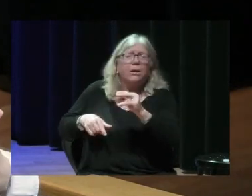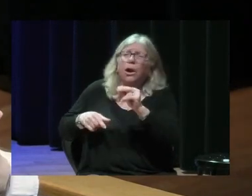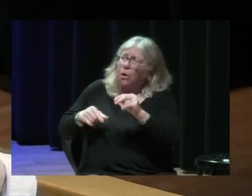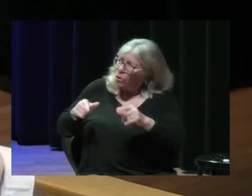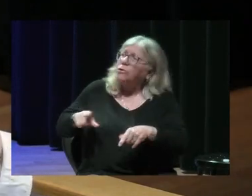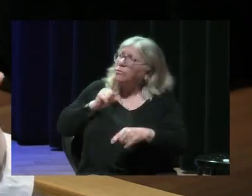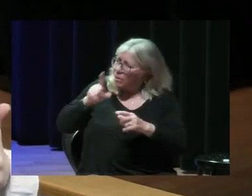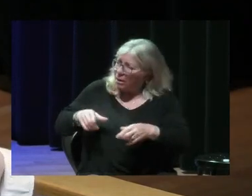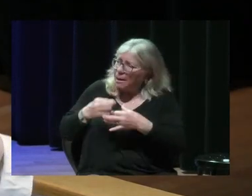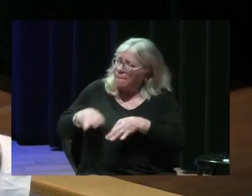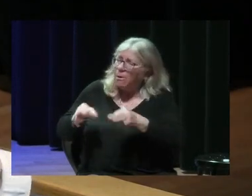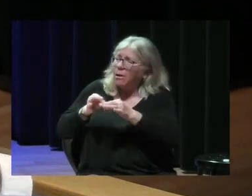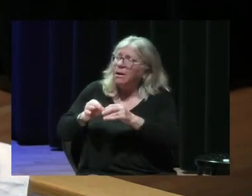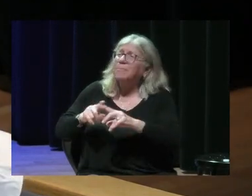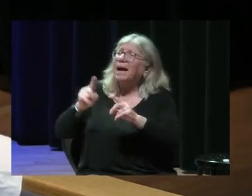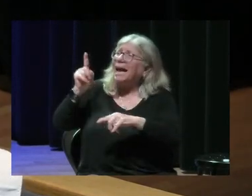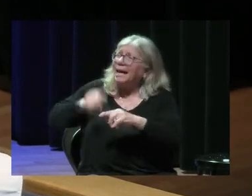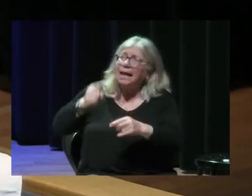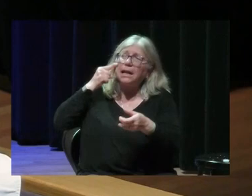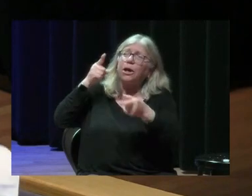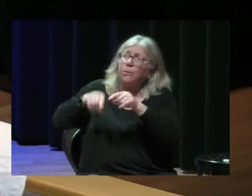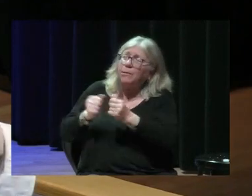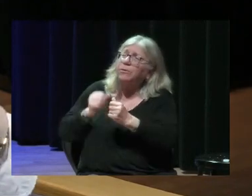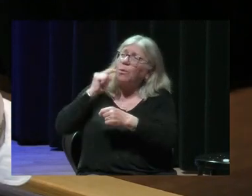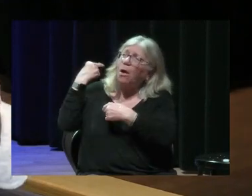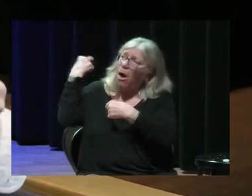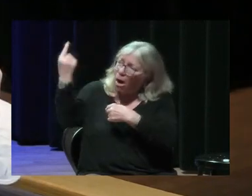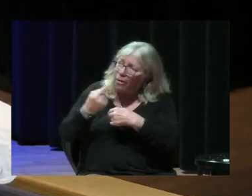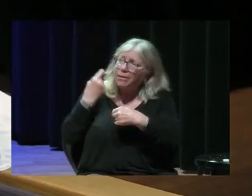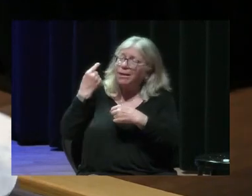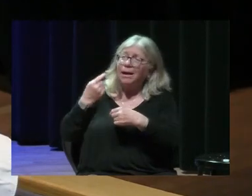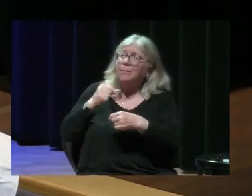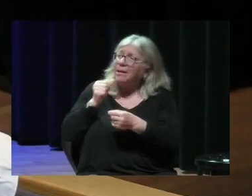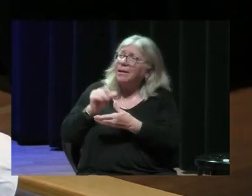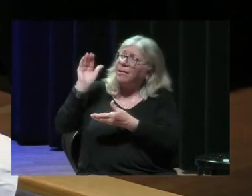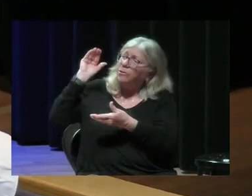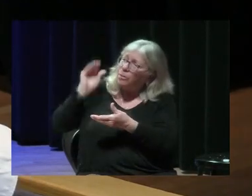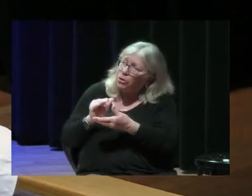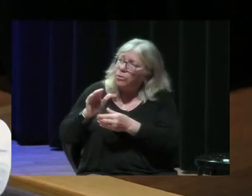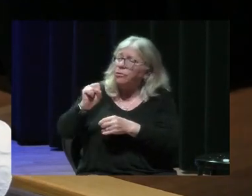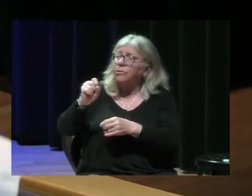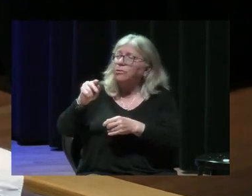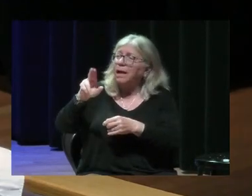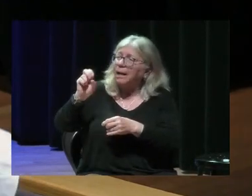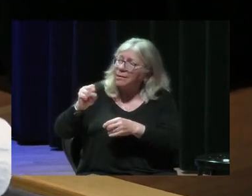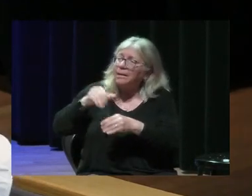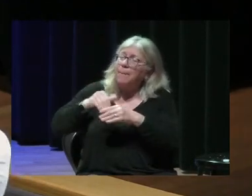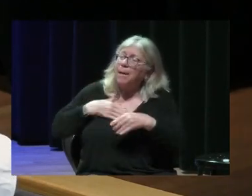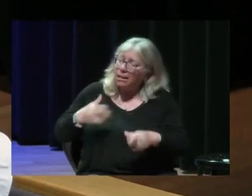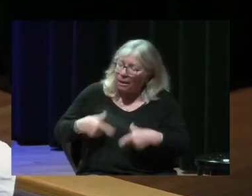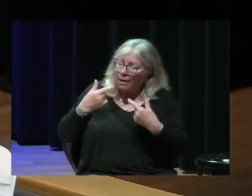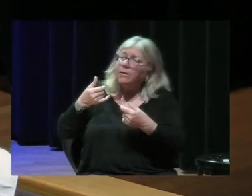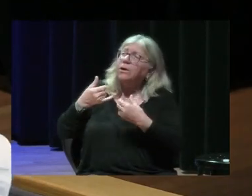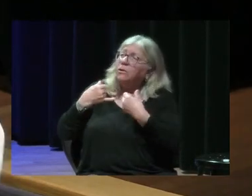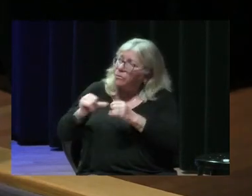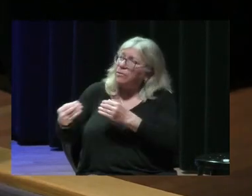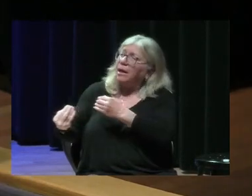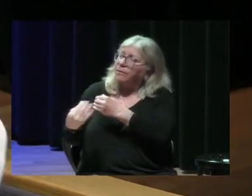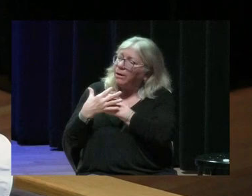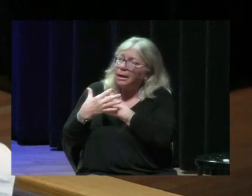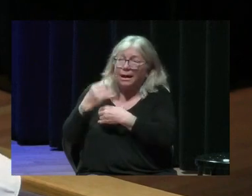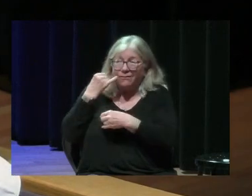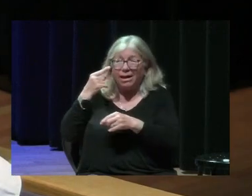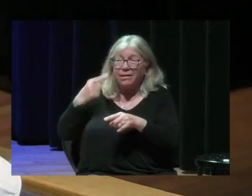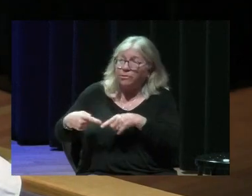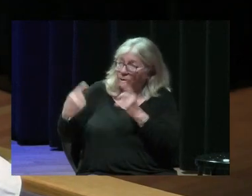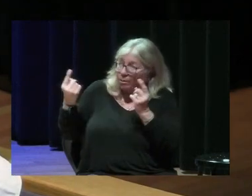important in my life, but I can't agree with you all the time. That doesn't reduce your status. in my life. You are still influential, even if I